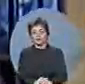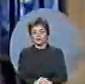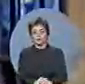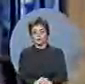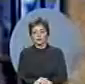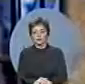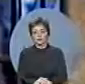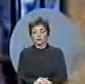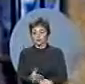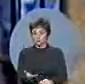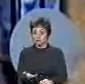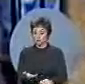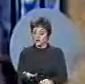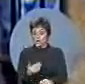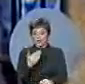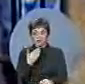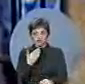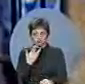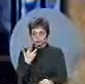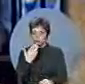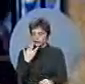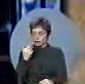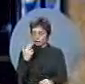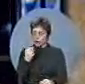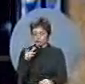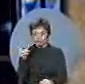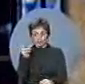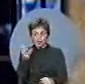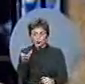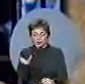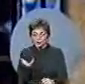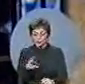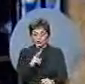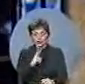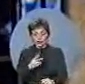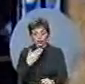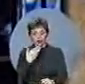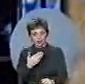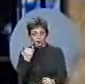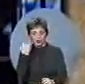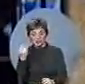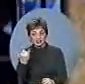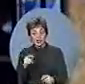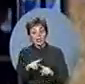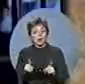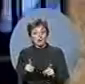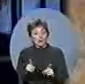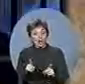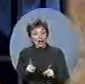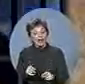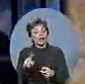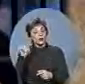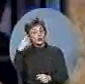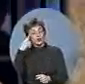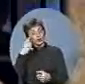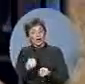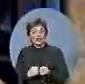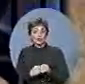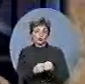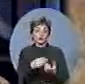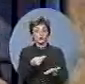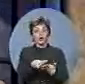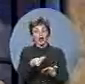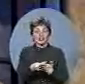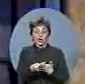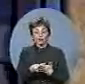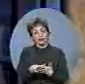holier-than-thou phraseology, but this government is subsidizing the big oil and gas companies. They're perfectly happy to do it, apparently. A